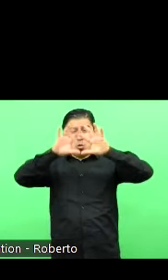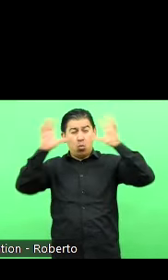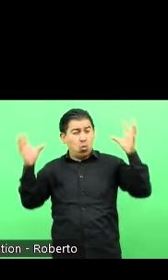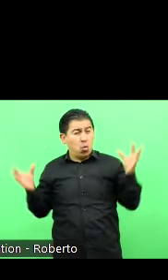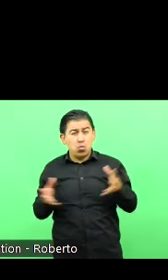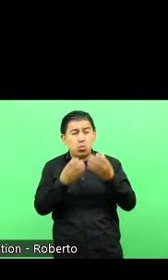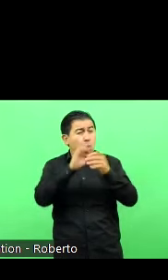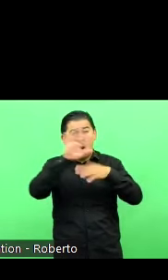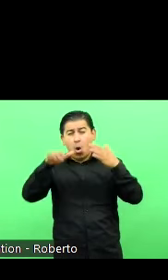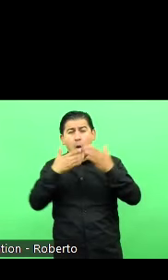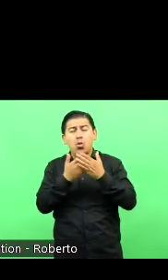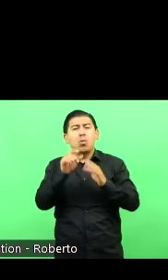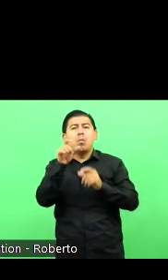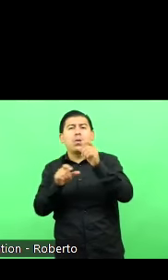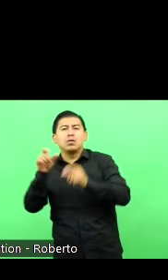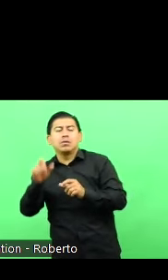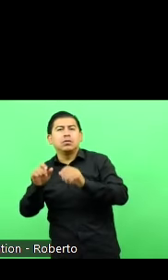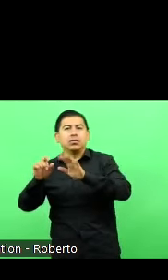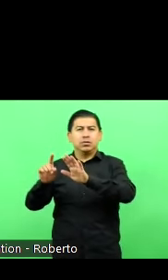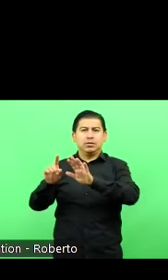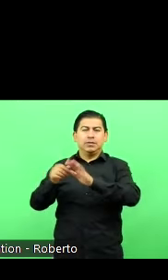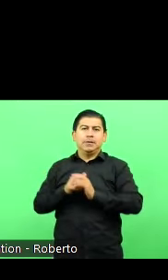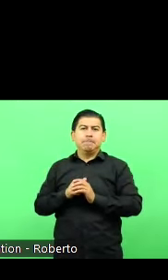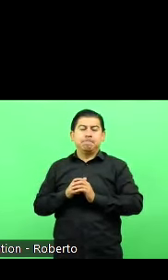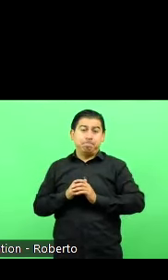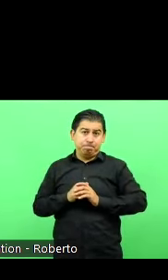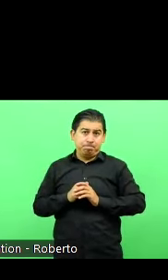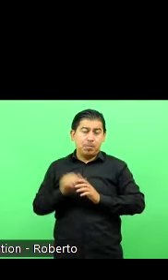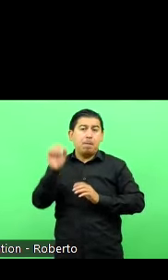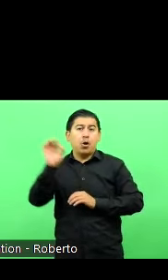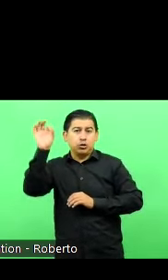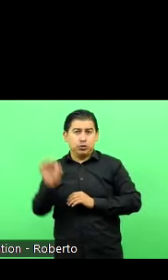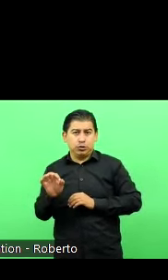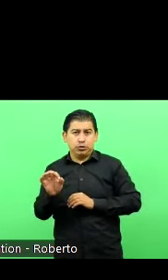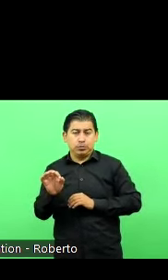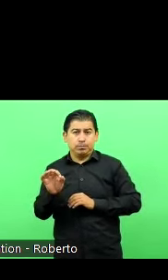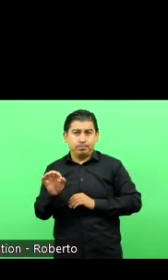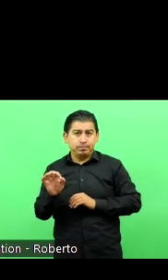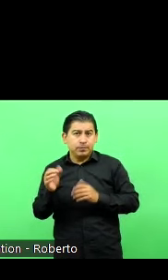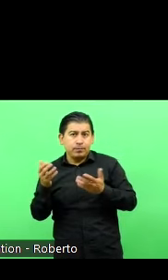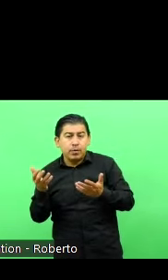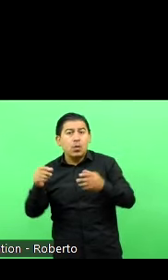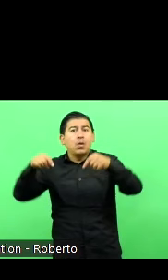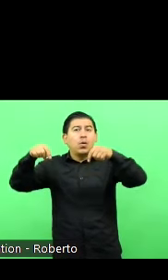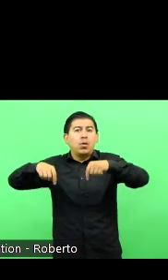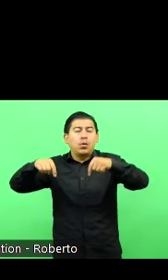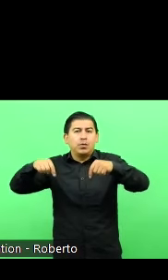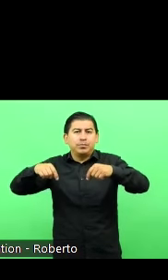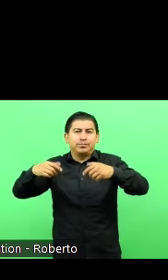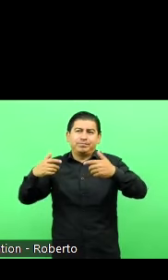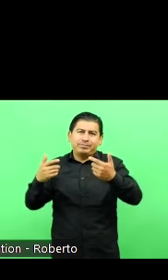are still far from fulfilling our commitments towards them. According